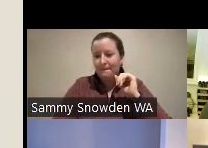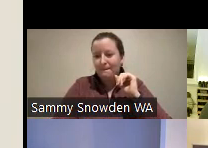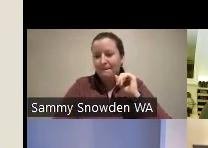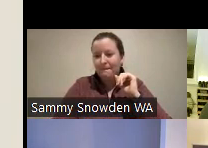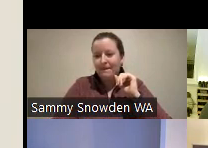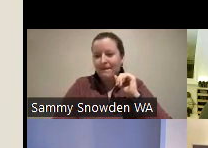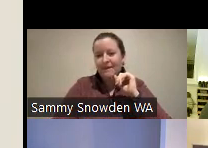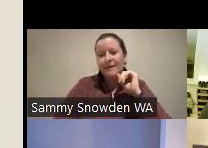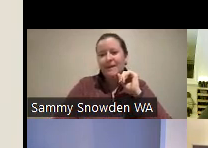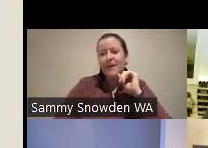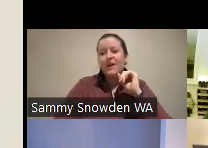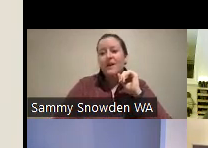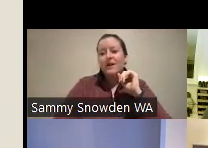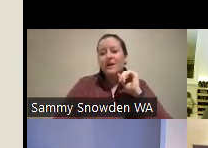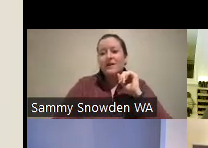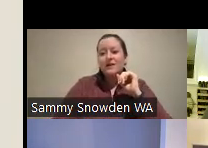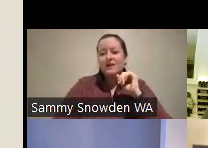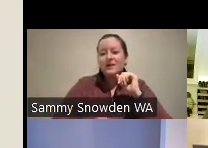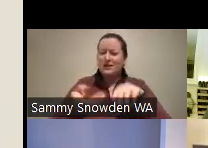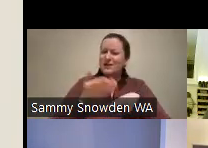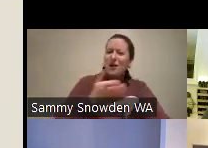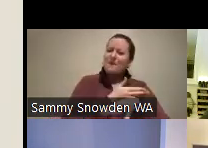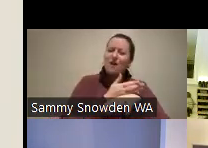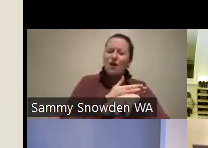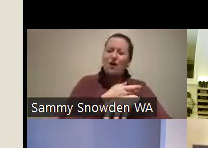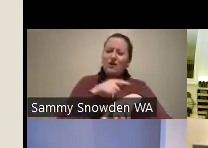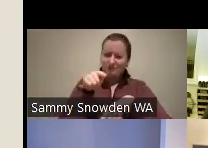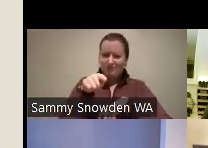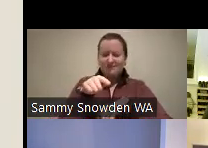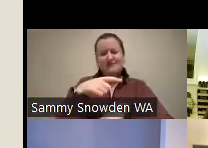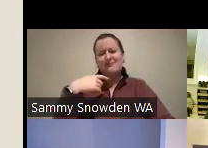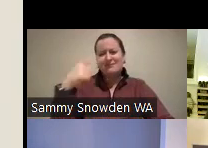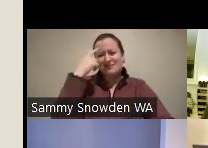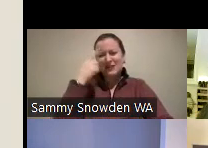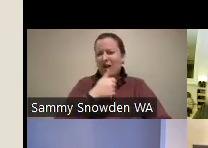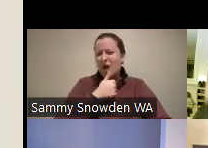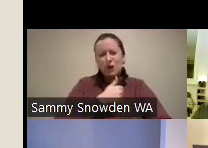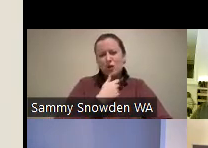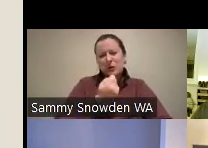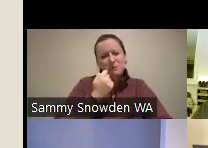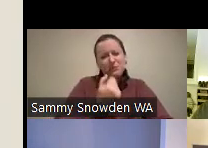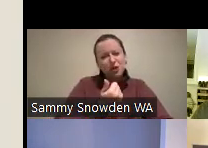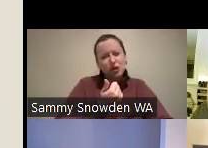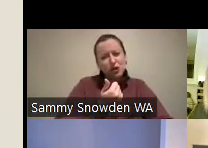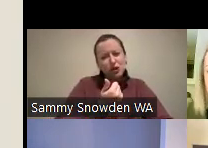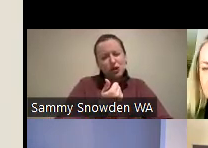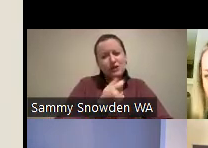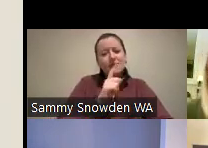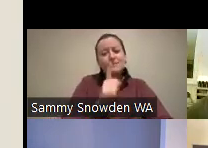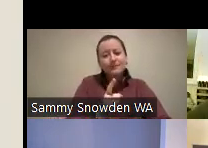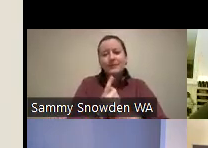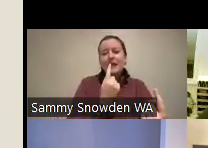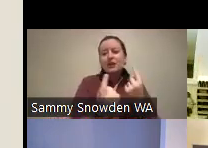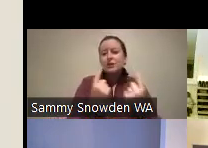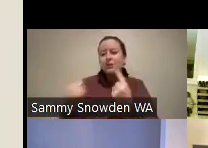lot, but it's, if you haven't already got it, I know that we all smell things slightly differently, but